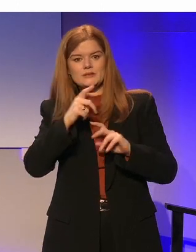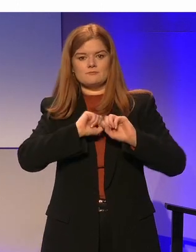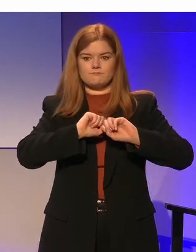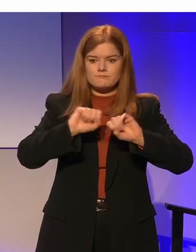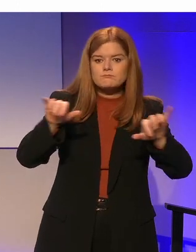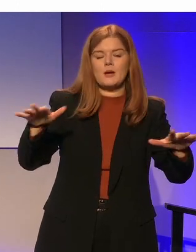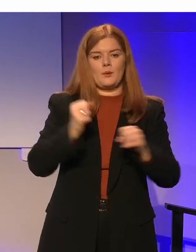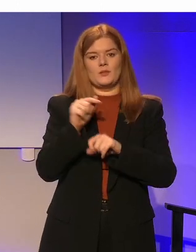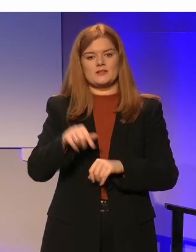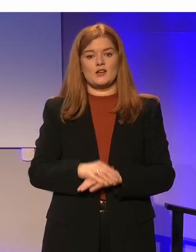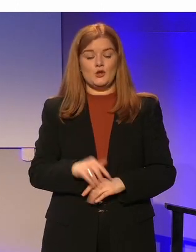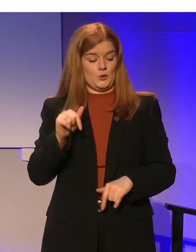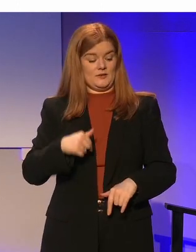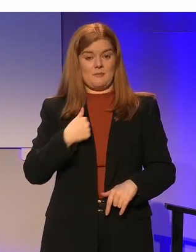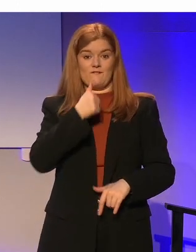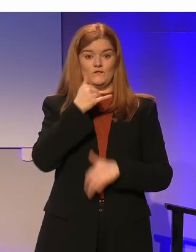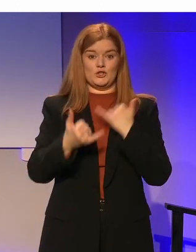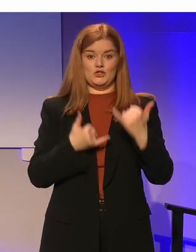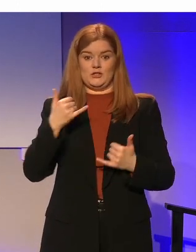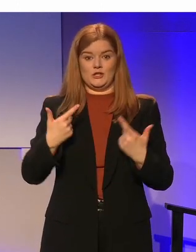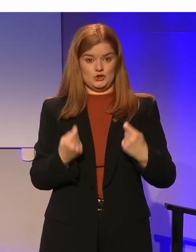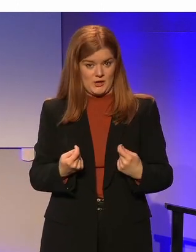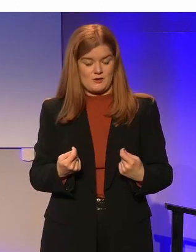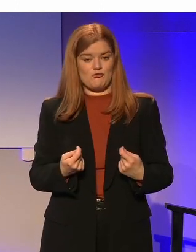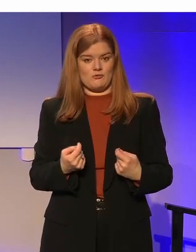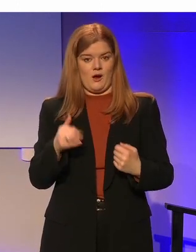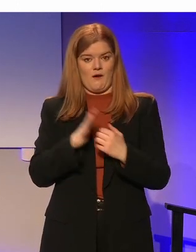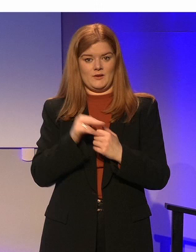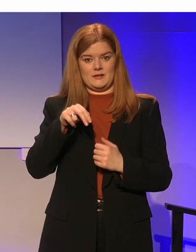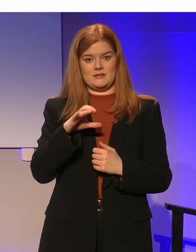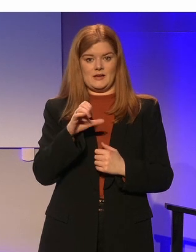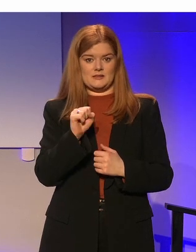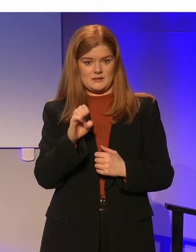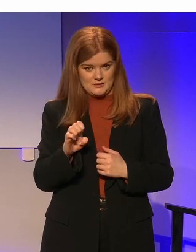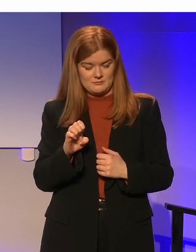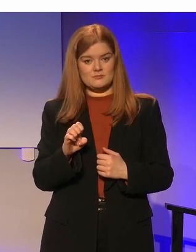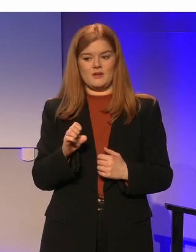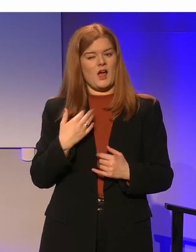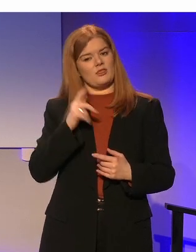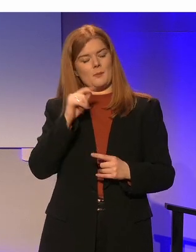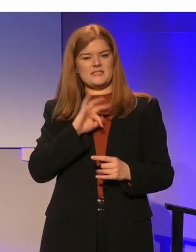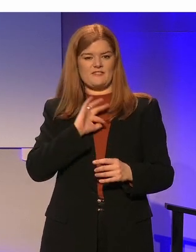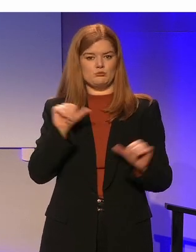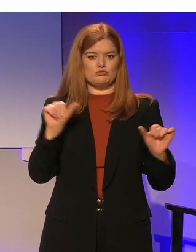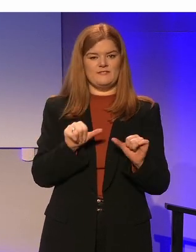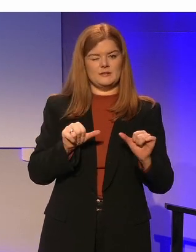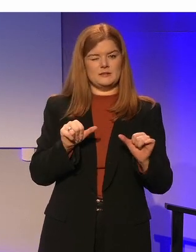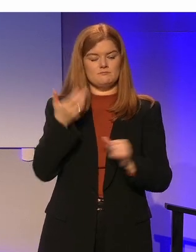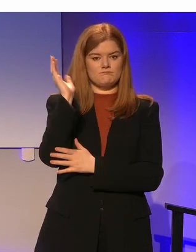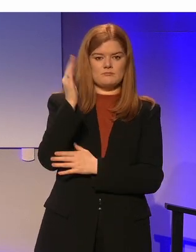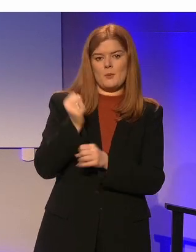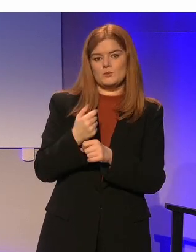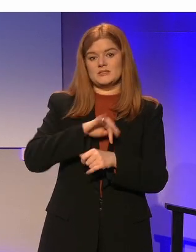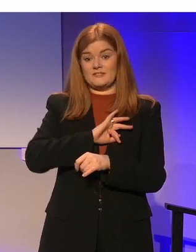this. So given it's my first year as Chair of the National Council for Special Education, I just thought I'd say something very brief